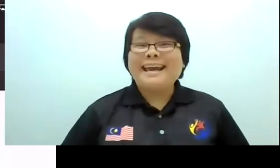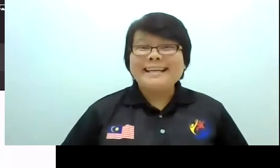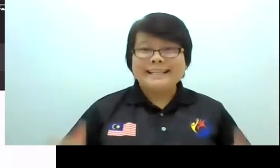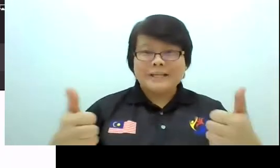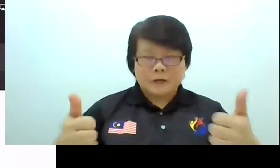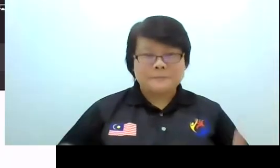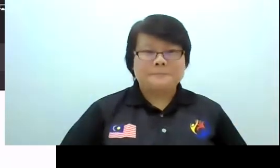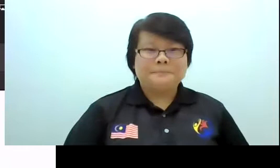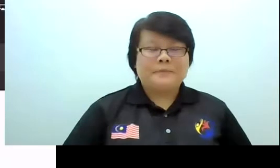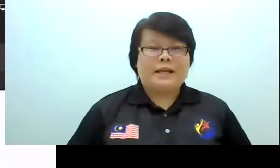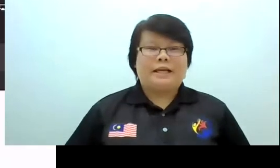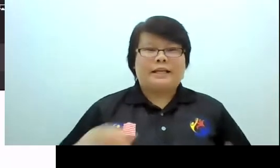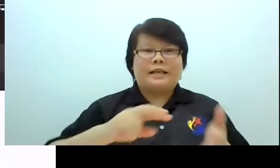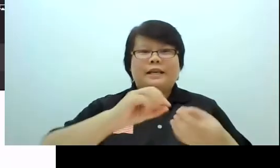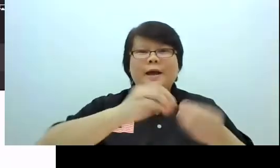Okay, good.